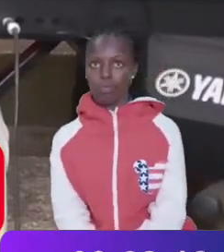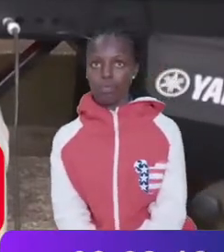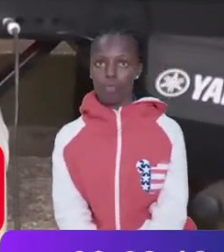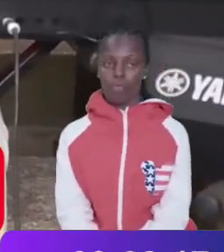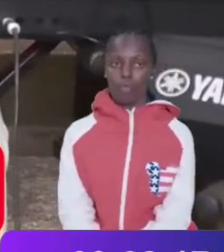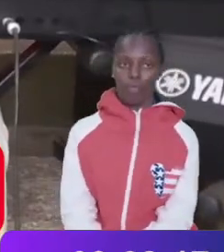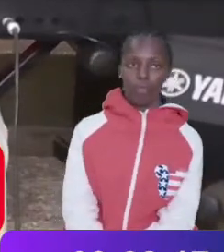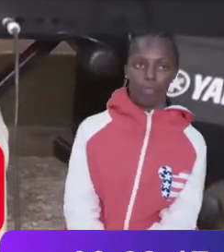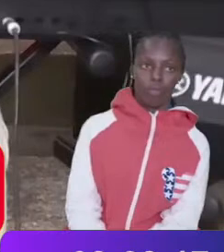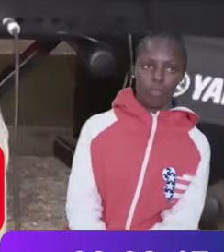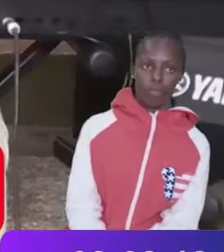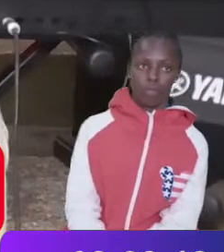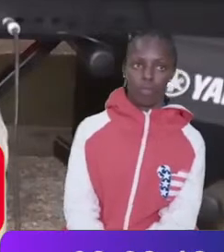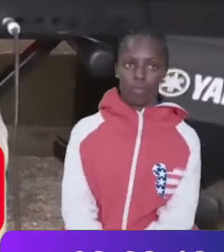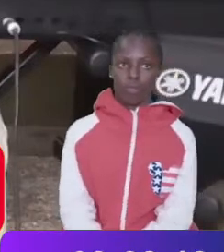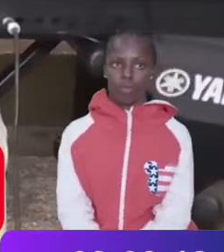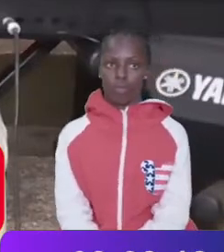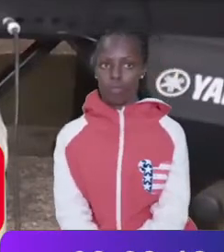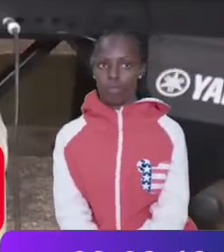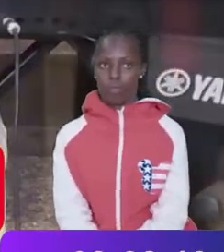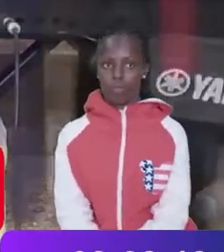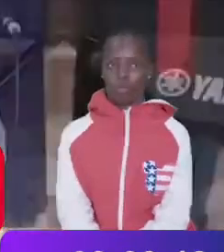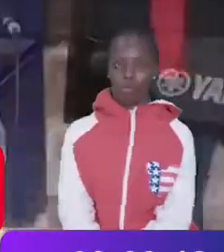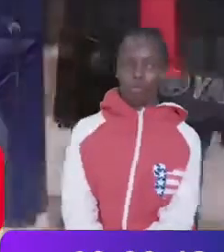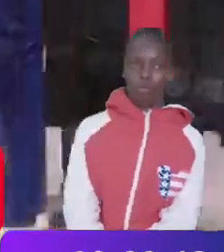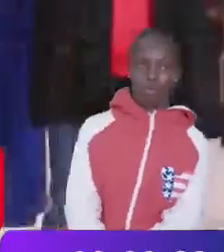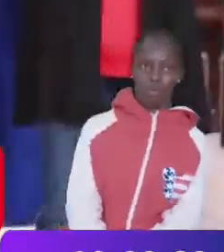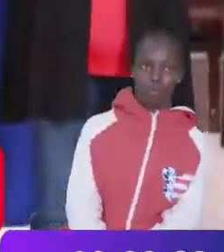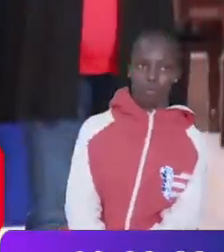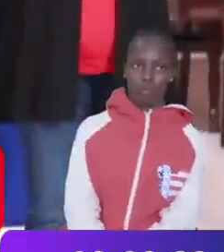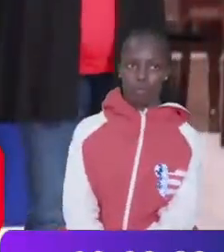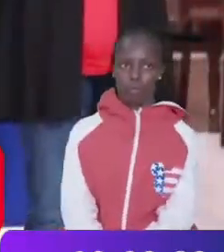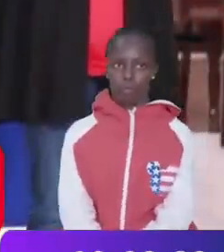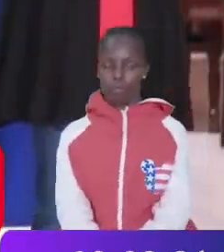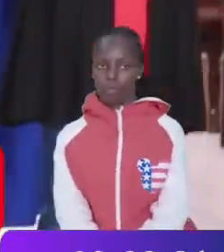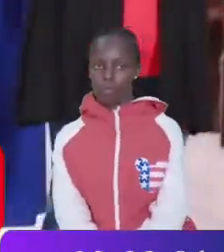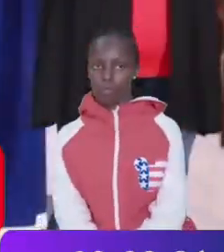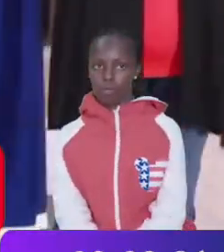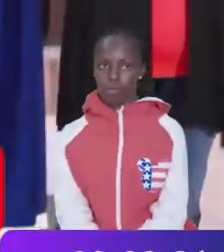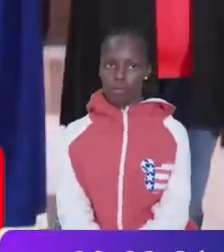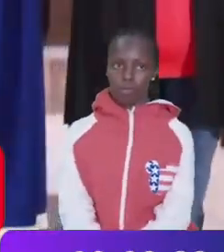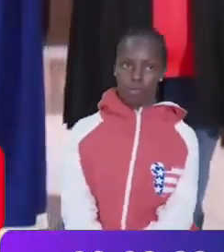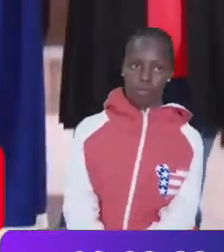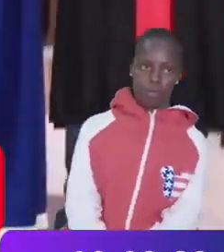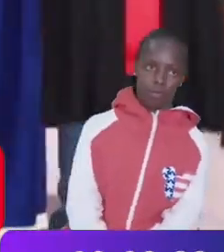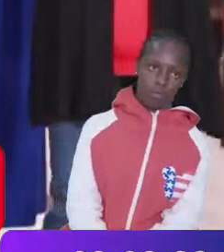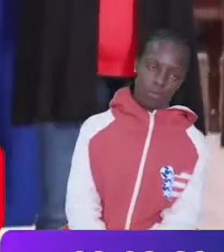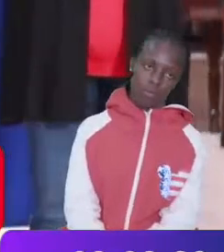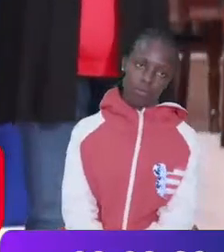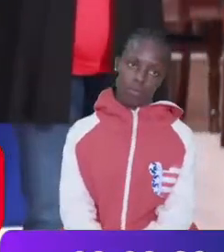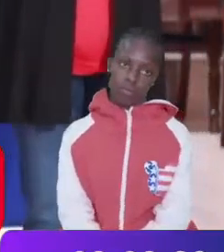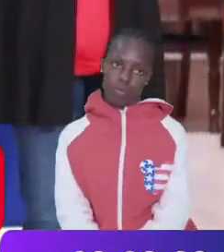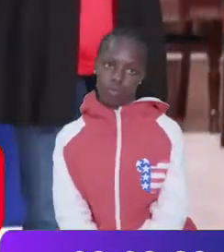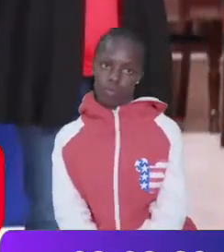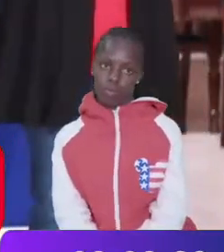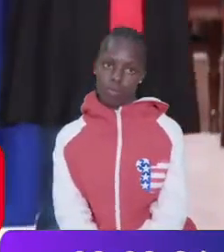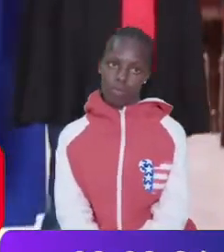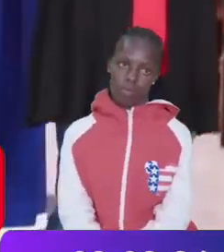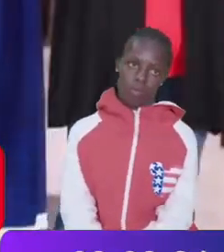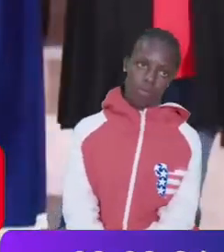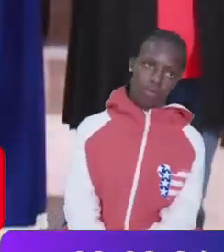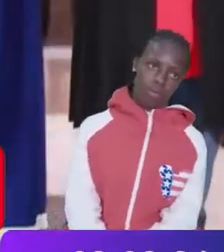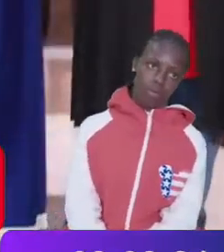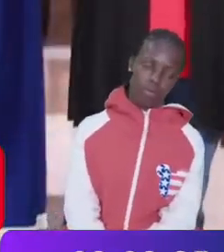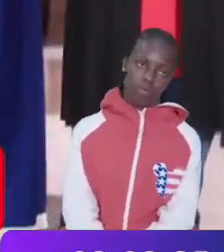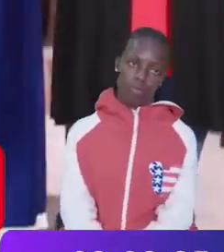We are grateful for dying on the cross for us. Thank you, Jesus. Oh, yes, we surrender. We surrender our